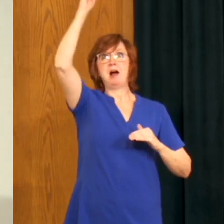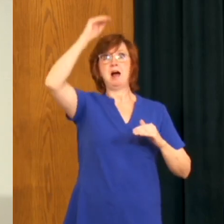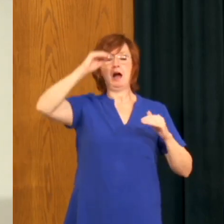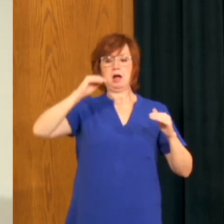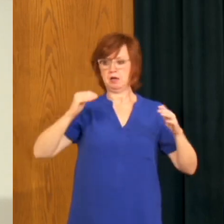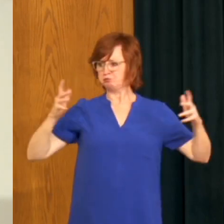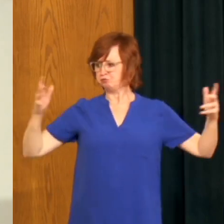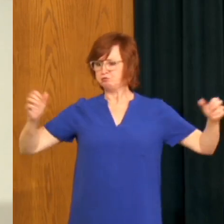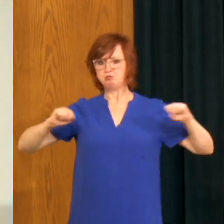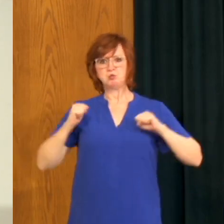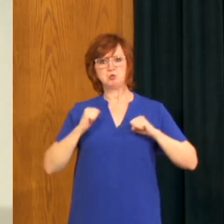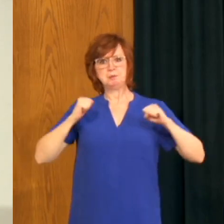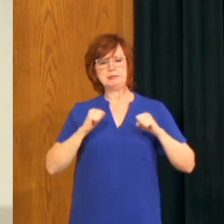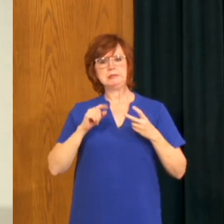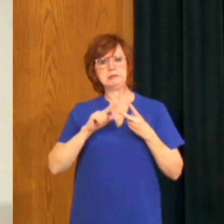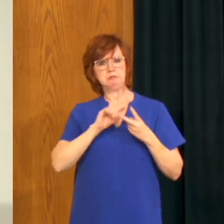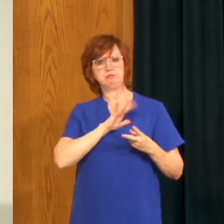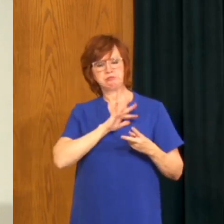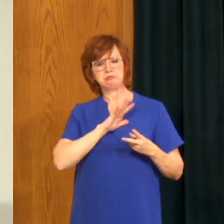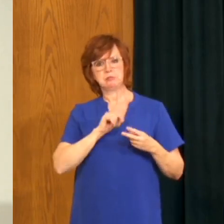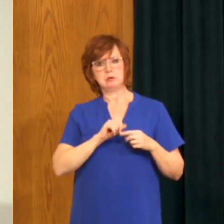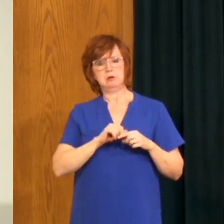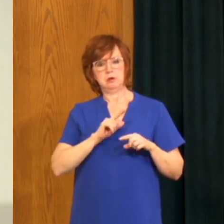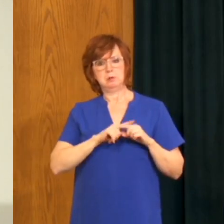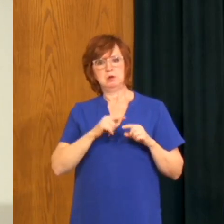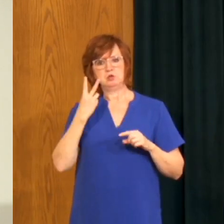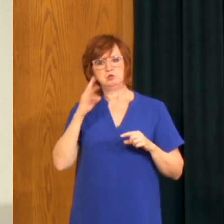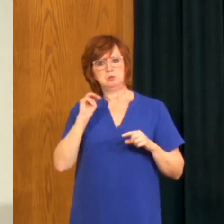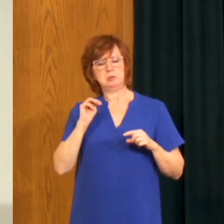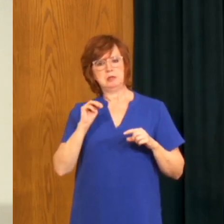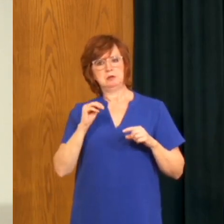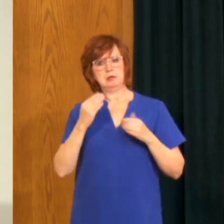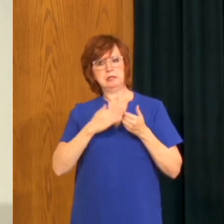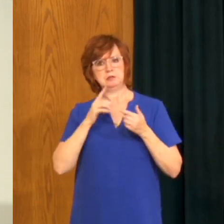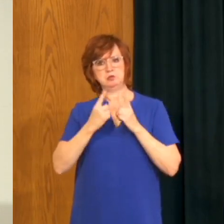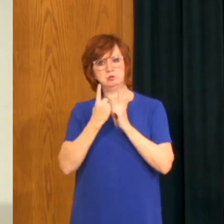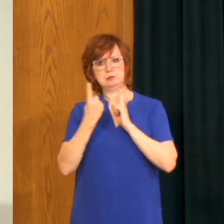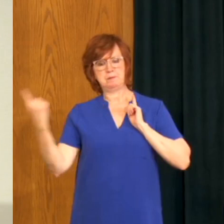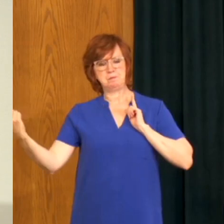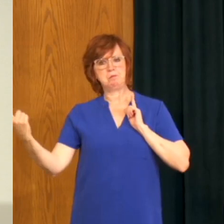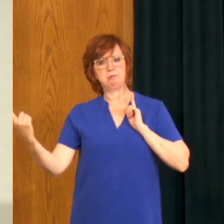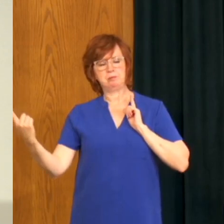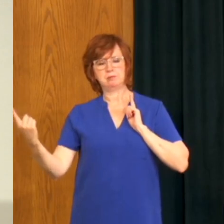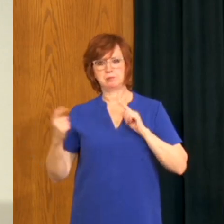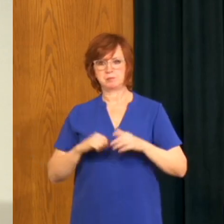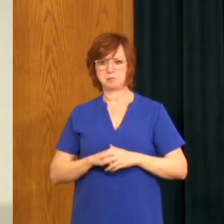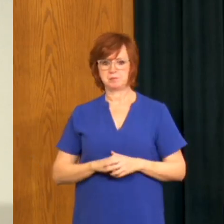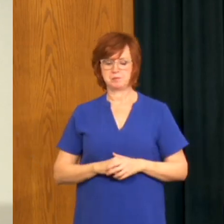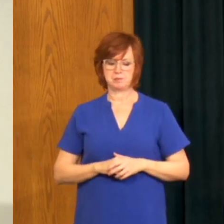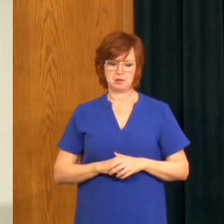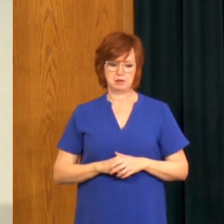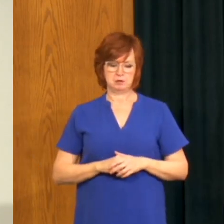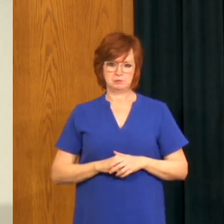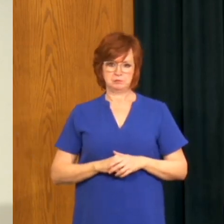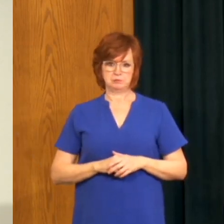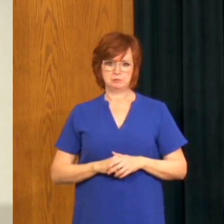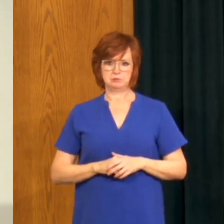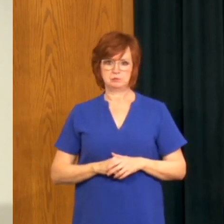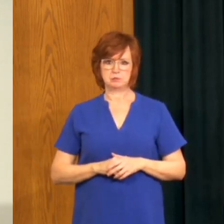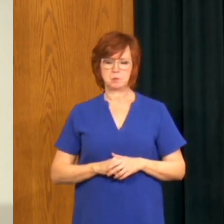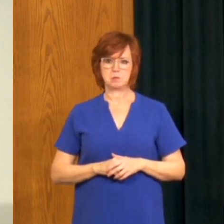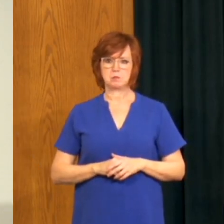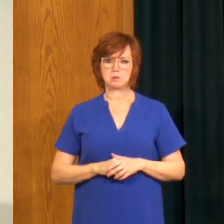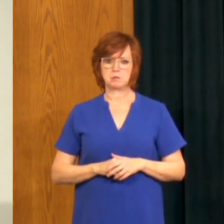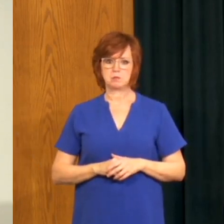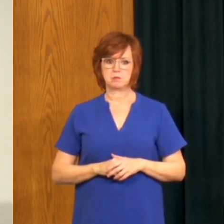meter plus distance, transmission does not occur. We also know, not so much from Saskatchewan, but from other parts of the world, that